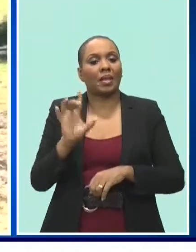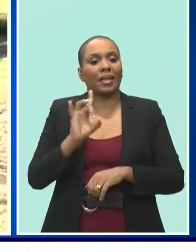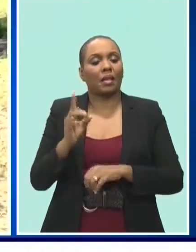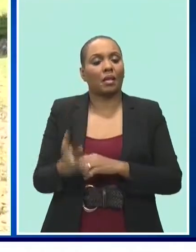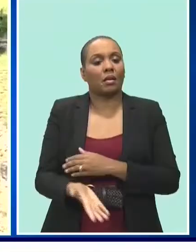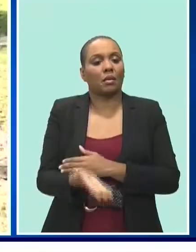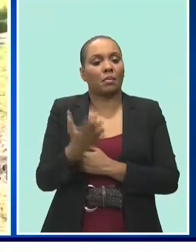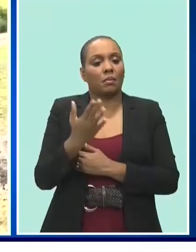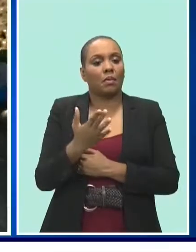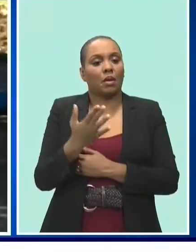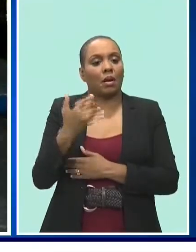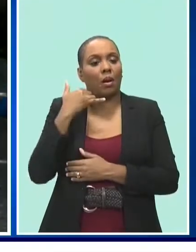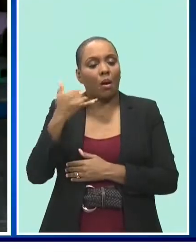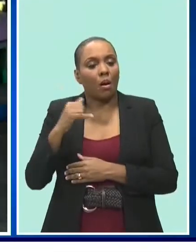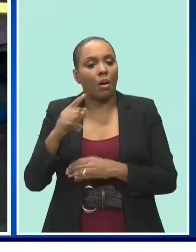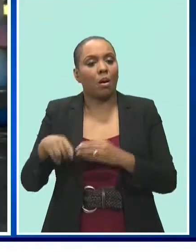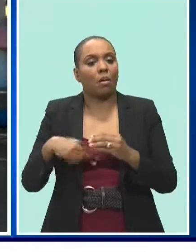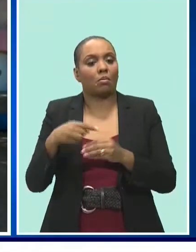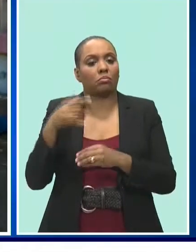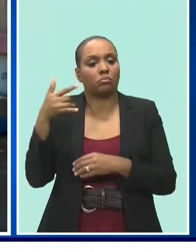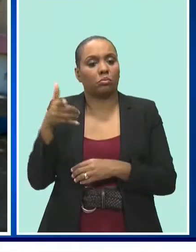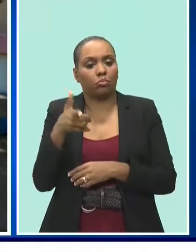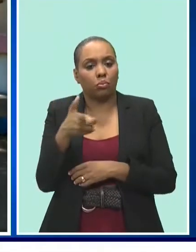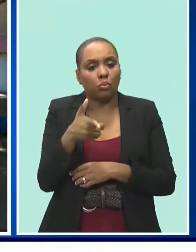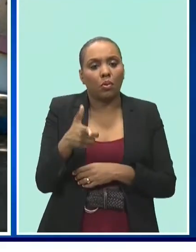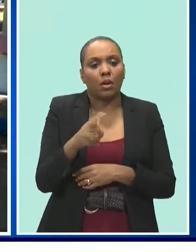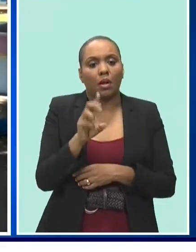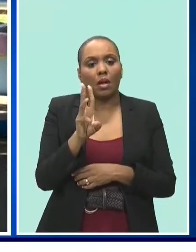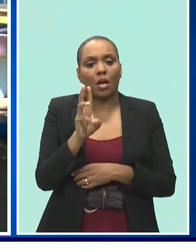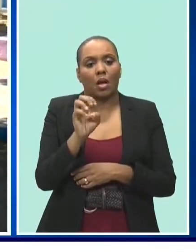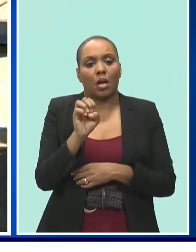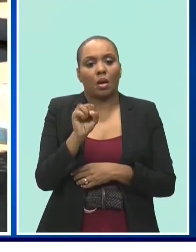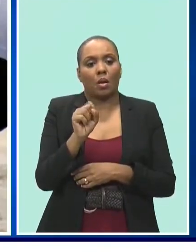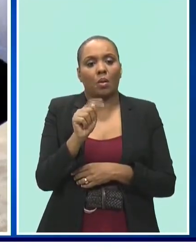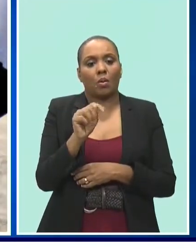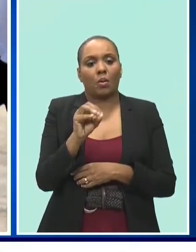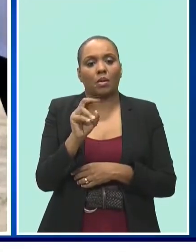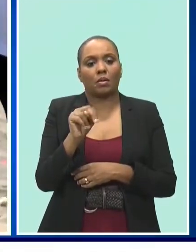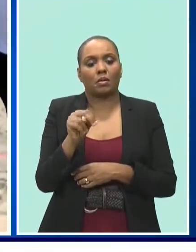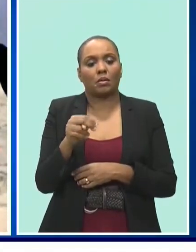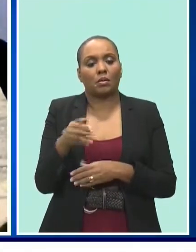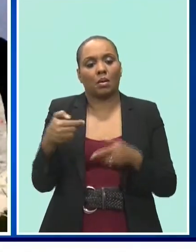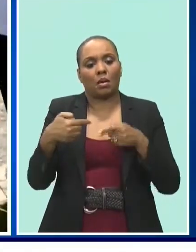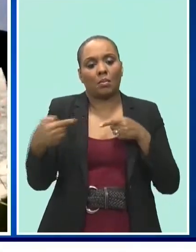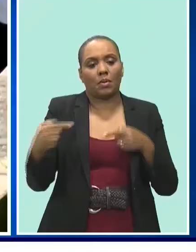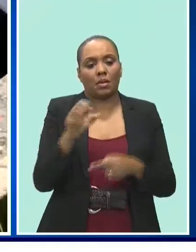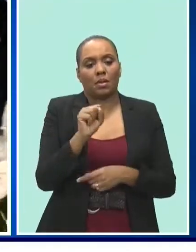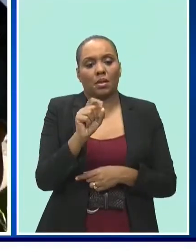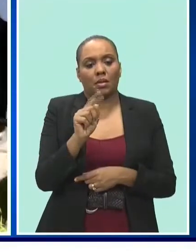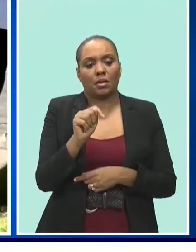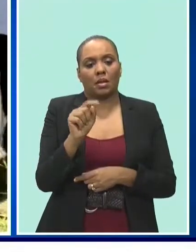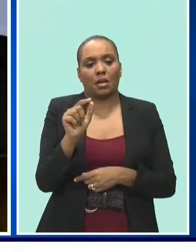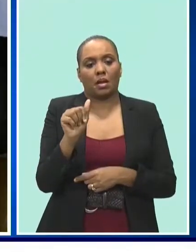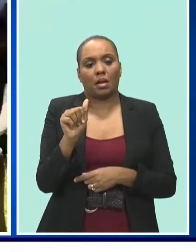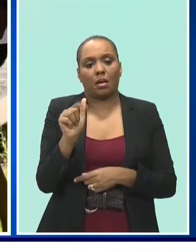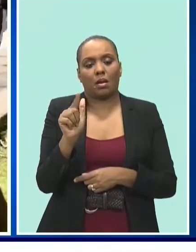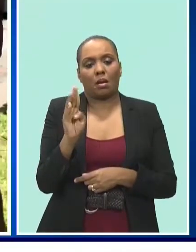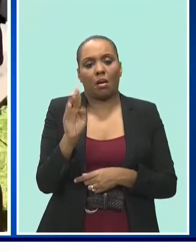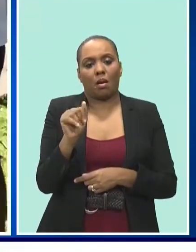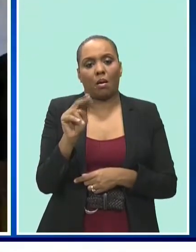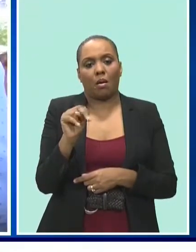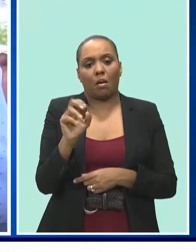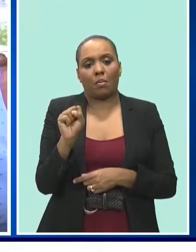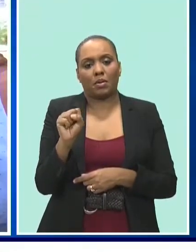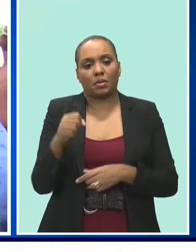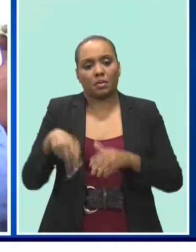when they received a call about a shooting in Taylor's Gap Weston, the road adjacent to the St. Albans Primary School. On the